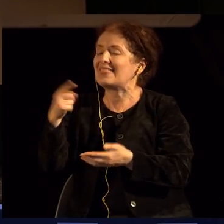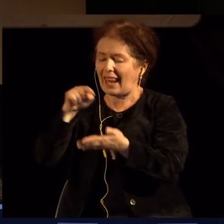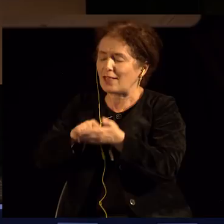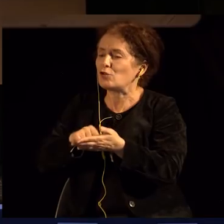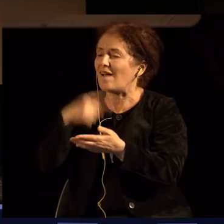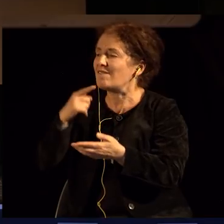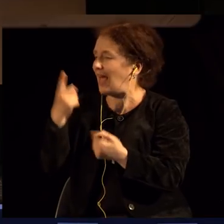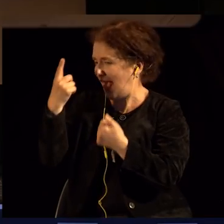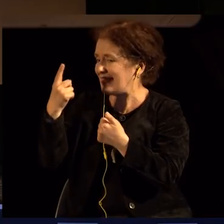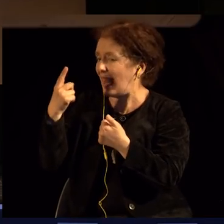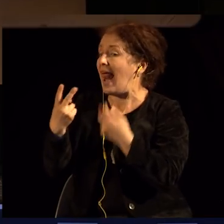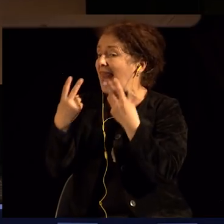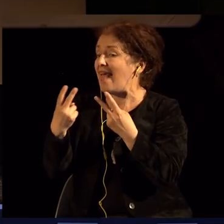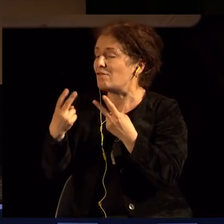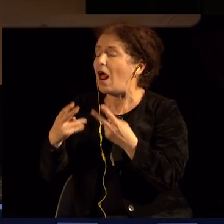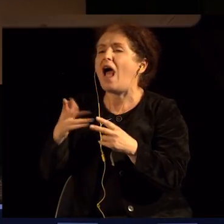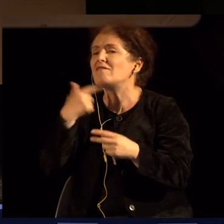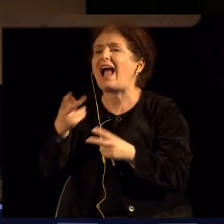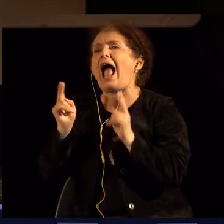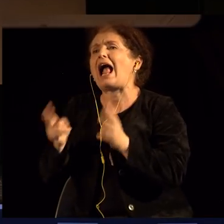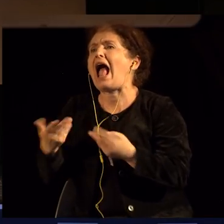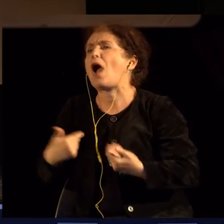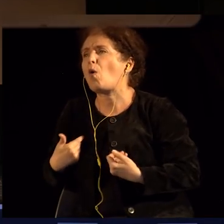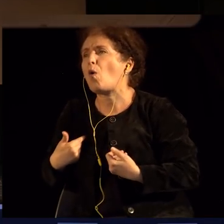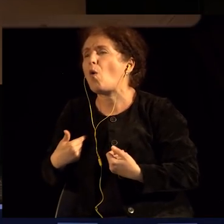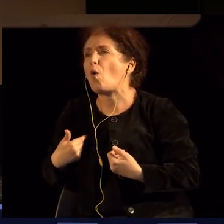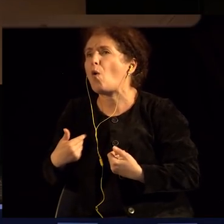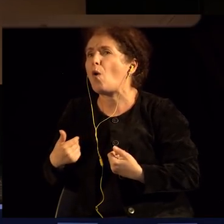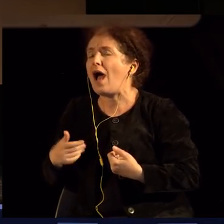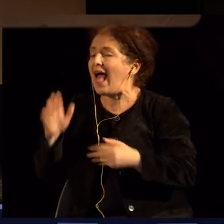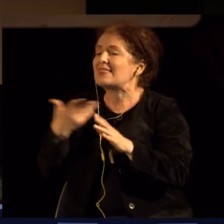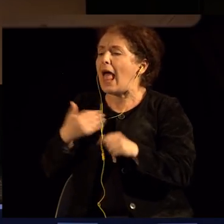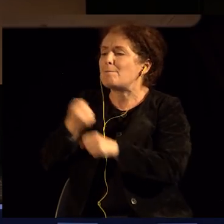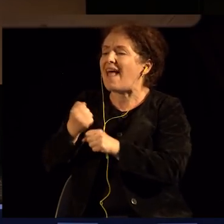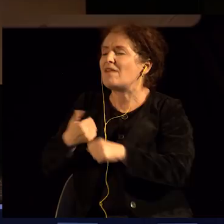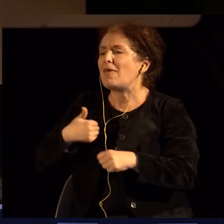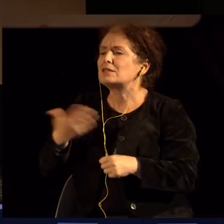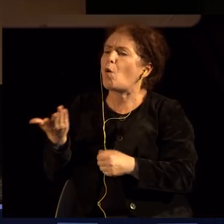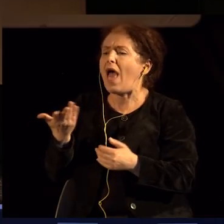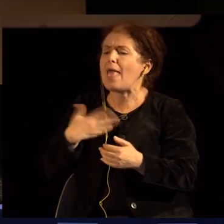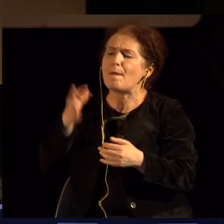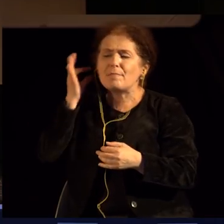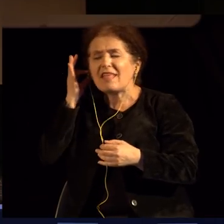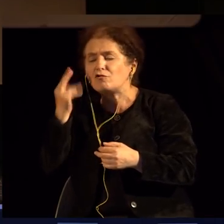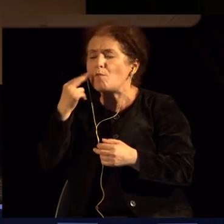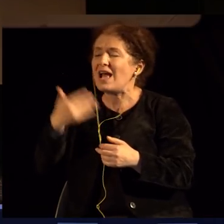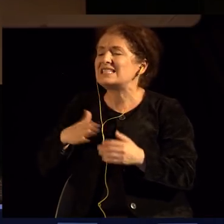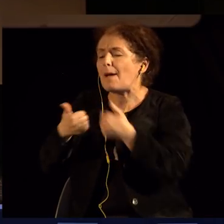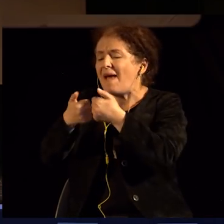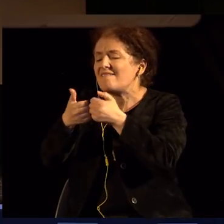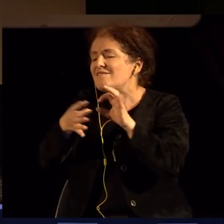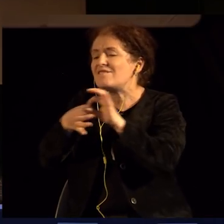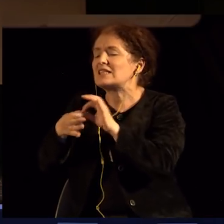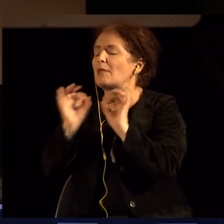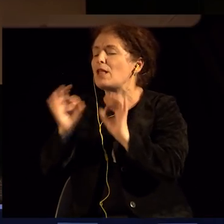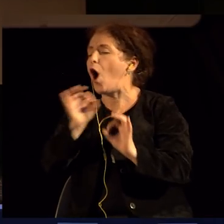how do you make a relationship work? And, you know, if anyone has a definitive answer to that one, I would love